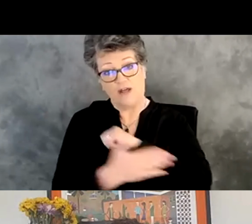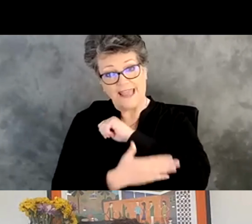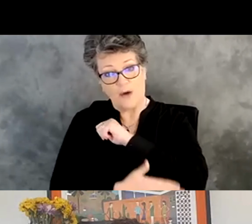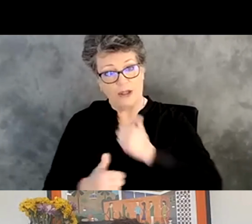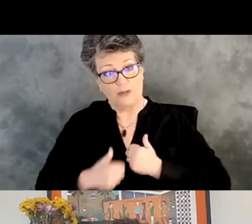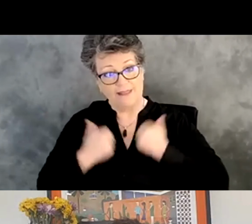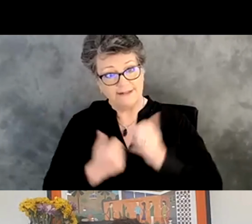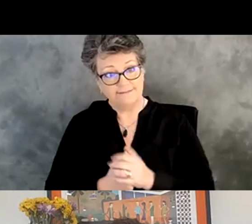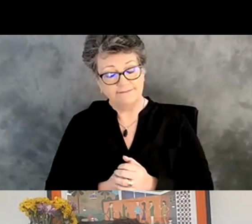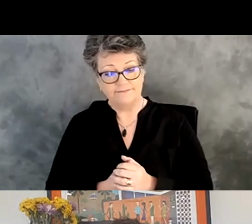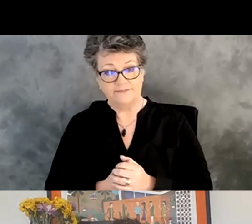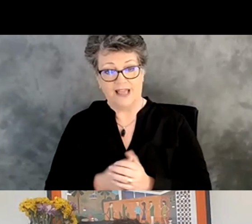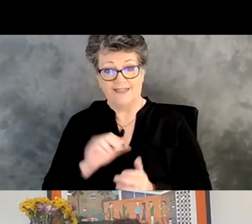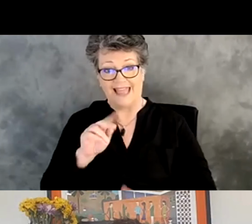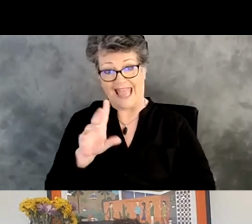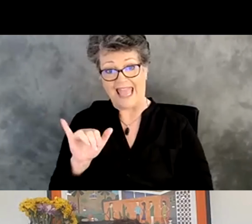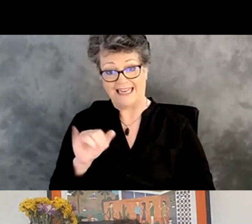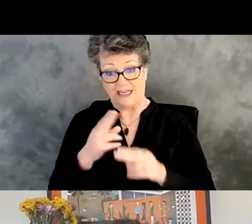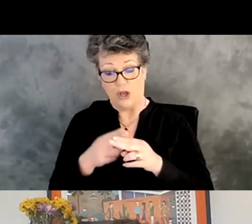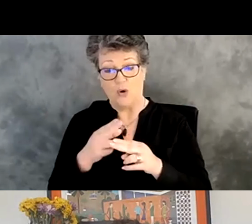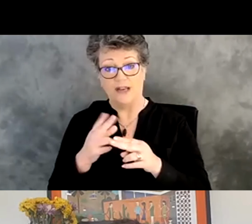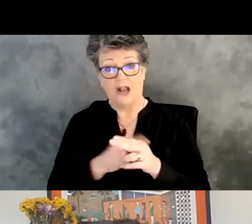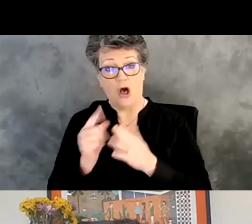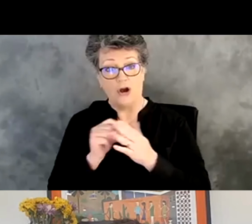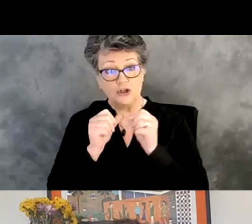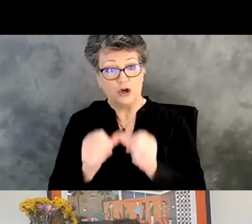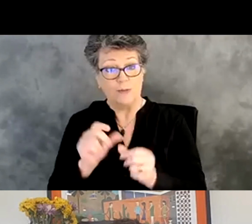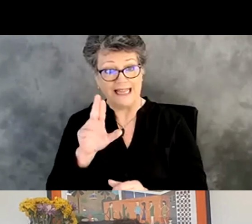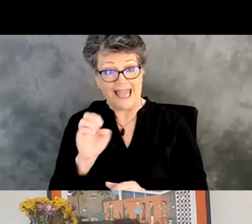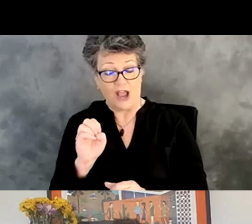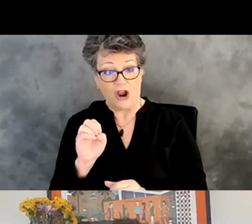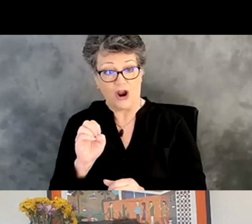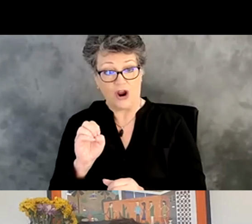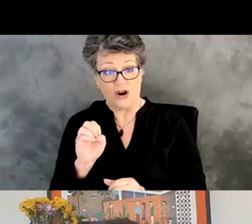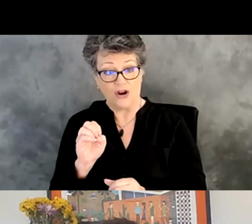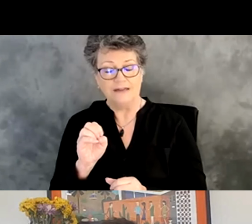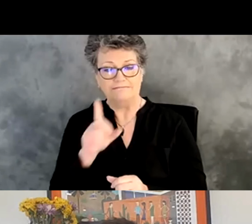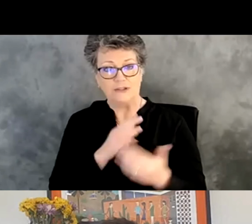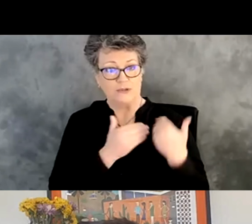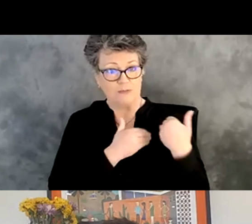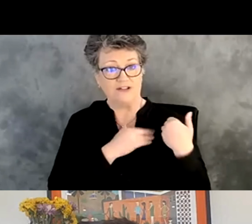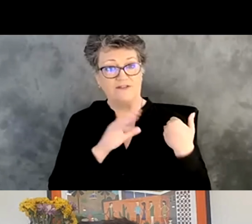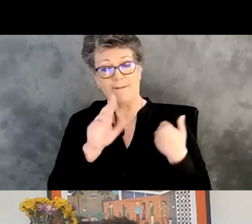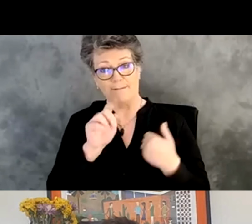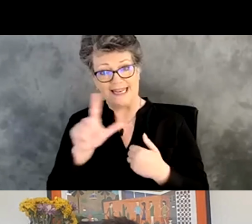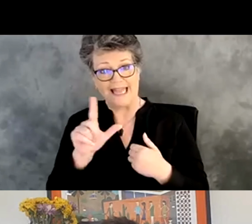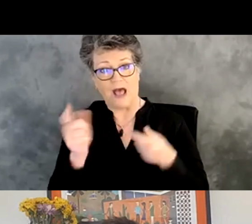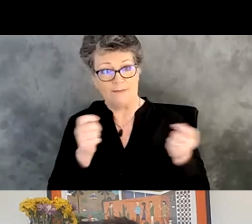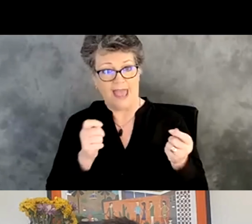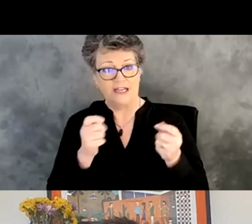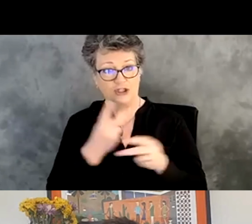in. Like Bambi noted, long-term care will become the responsibility of Medi-Cal managed care